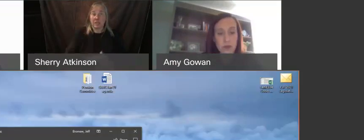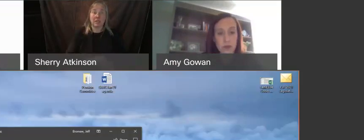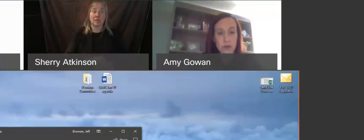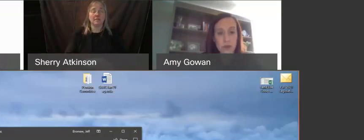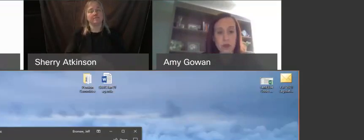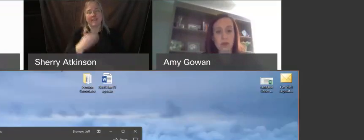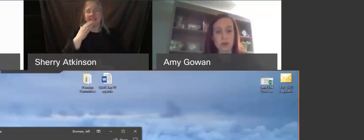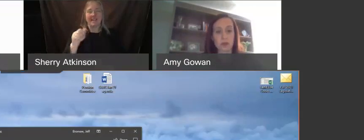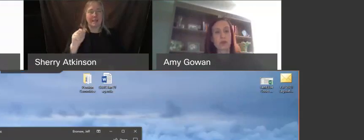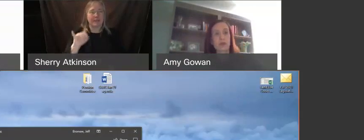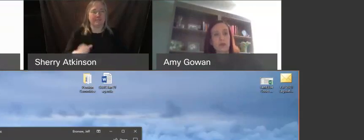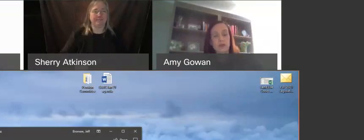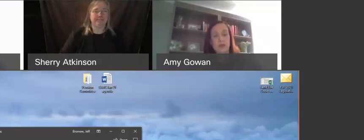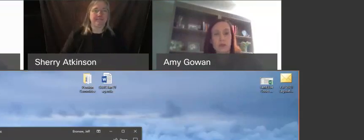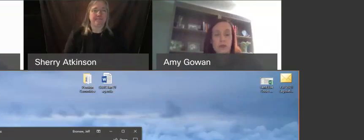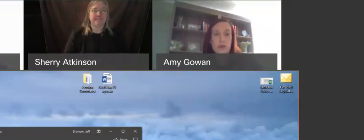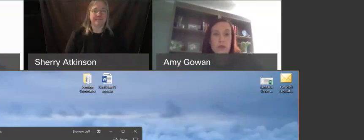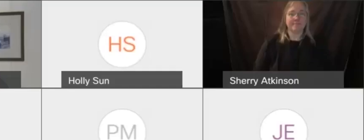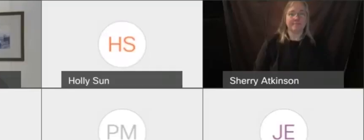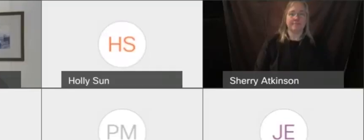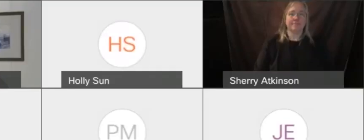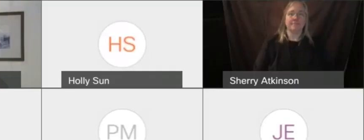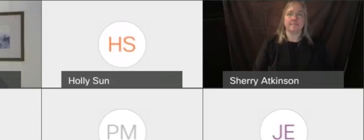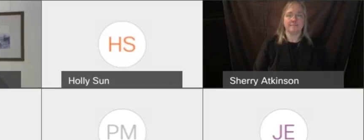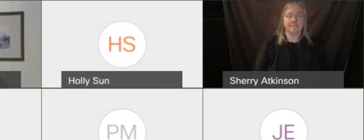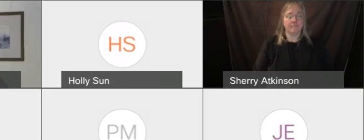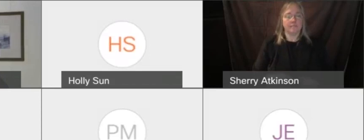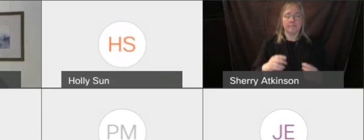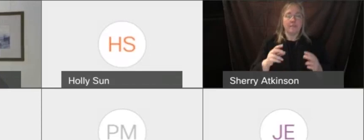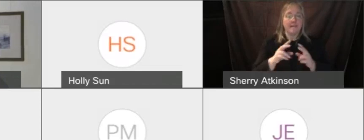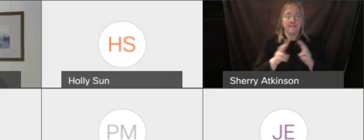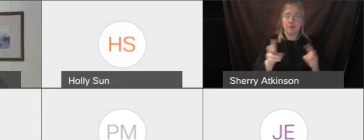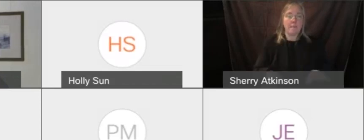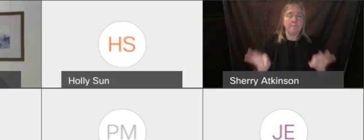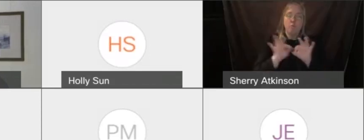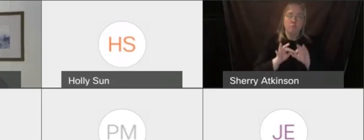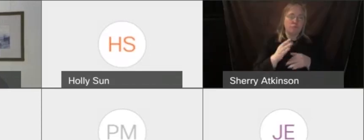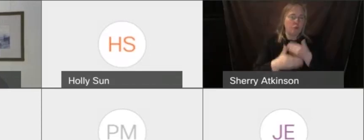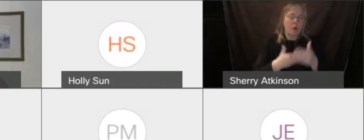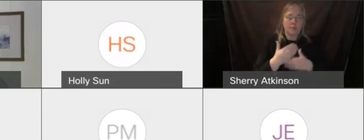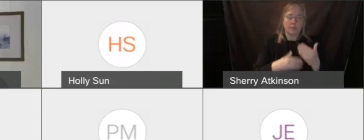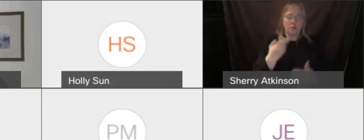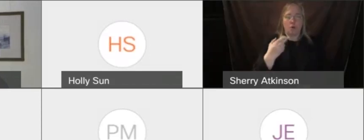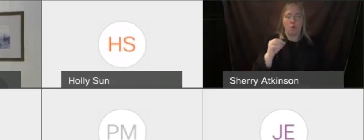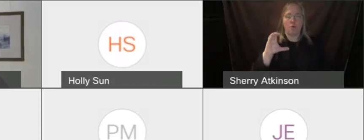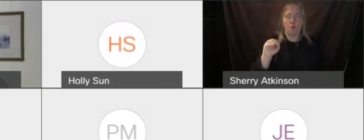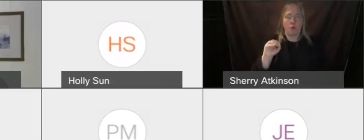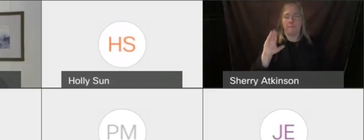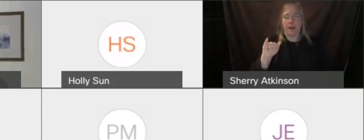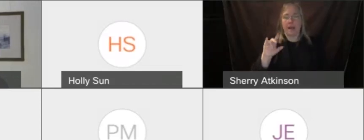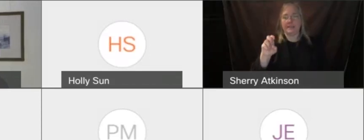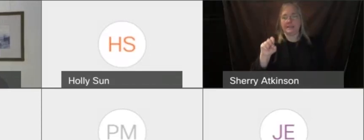Thanks, Amy. I mean, very important process. HOCO by Design. You know, I